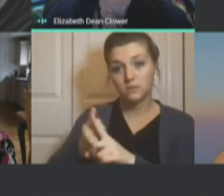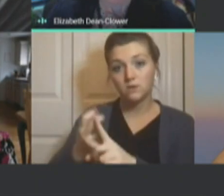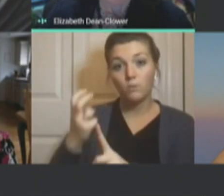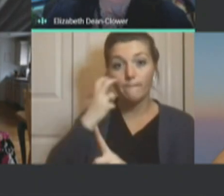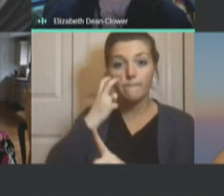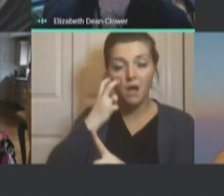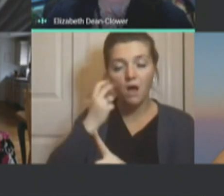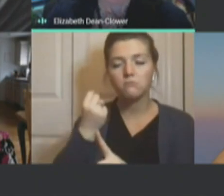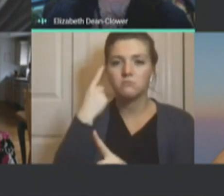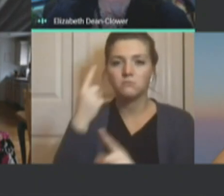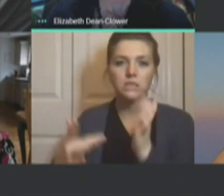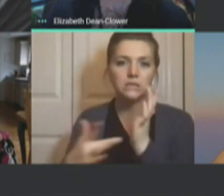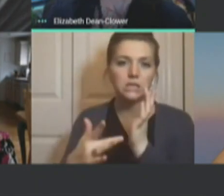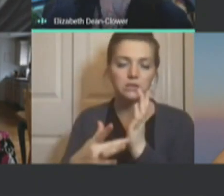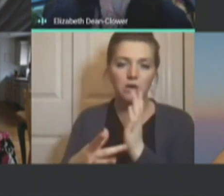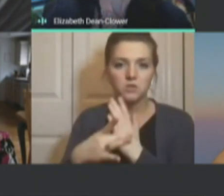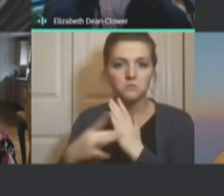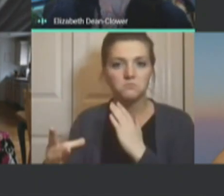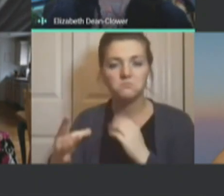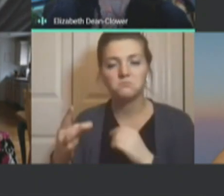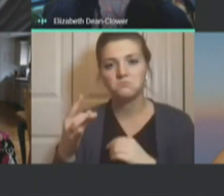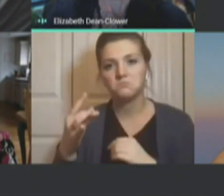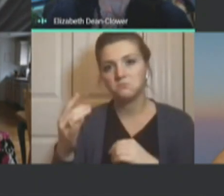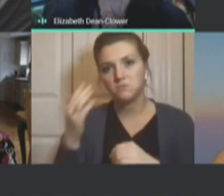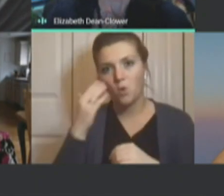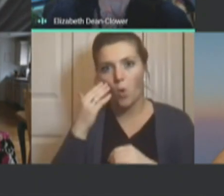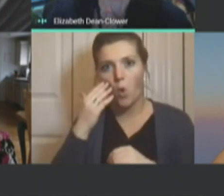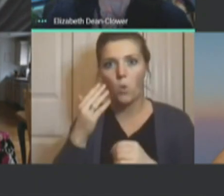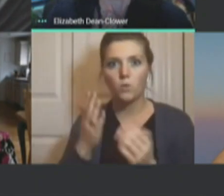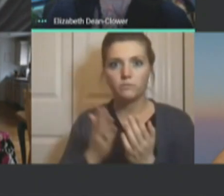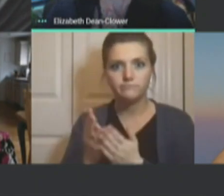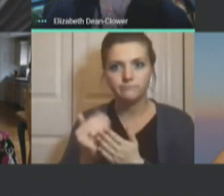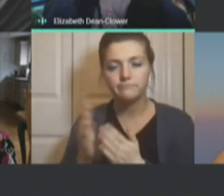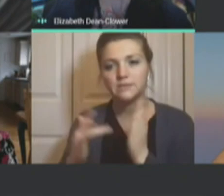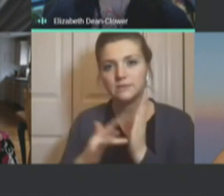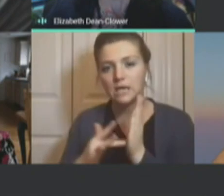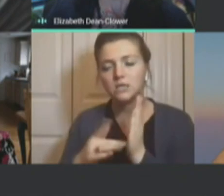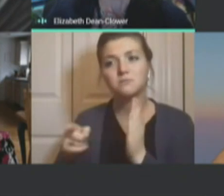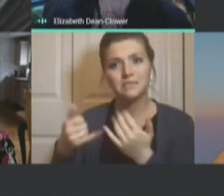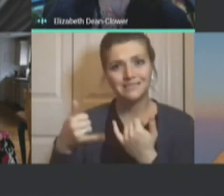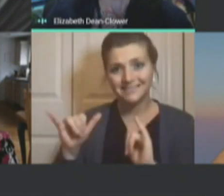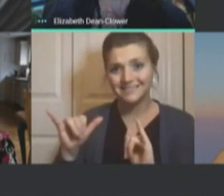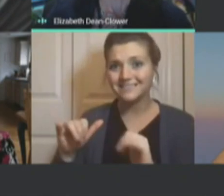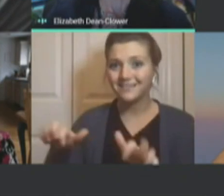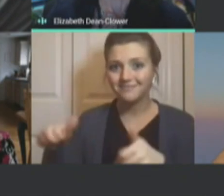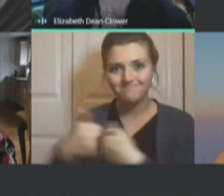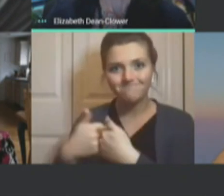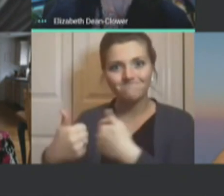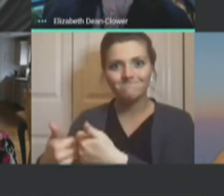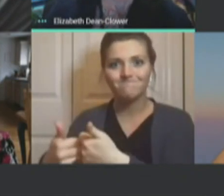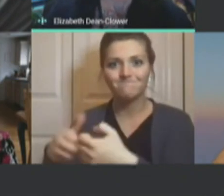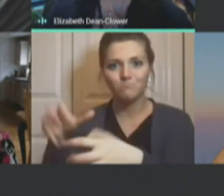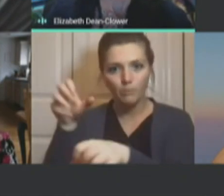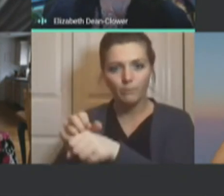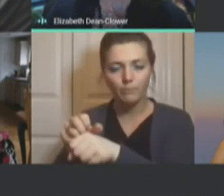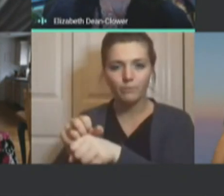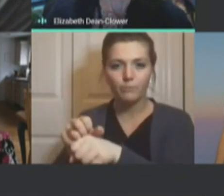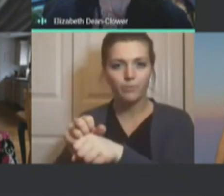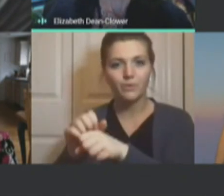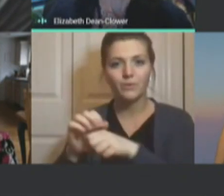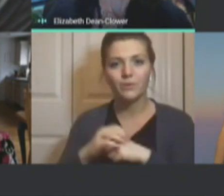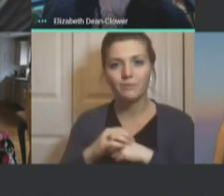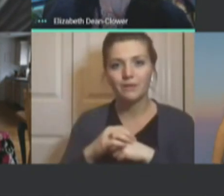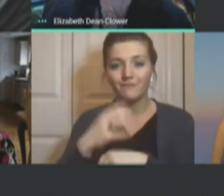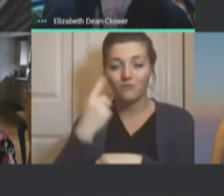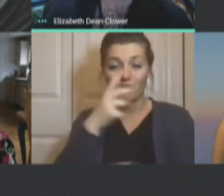but very technologically savvy was still having difficulty booking an appointment, even as